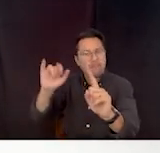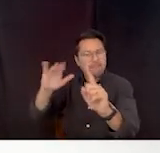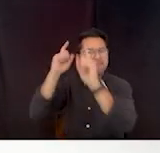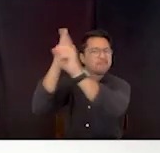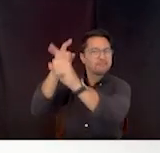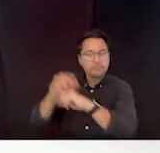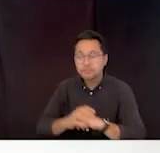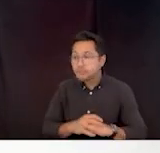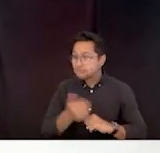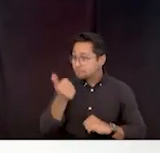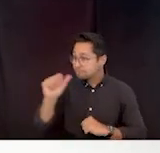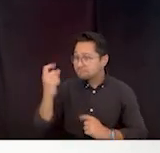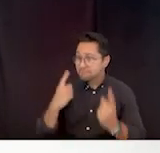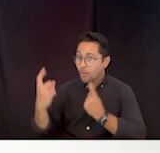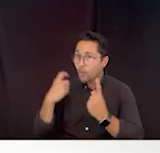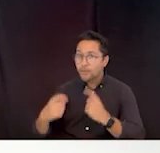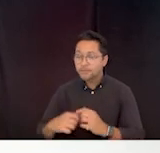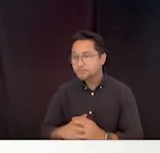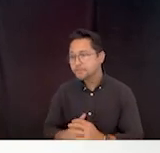So any questions?